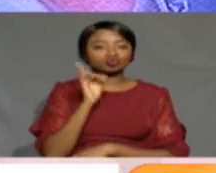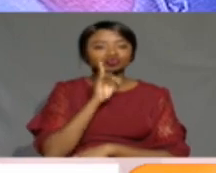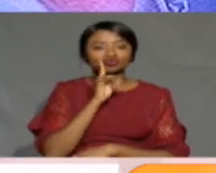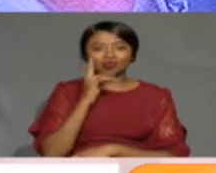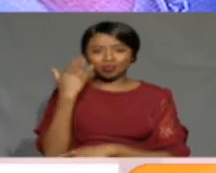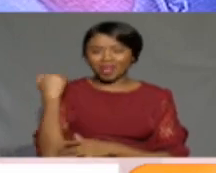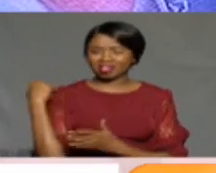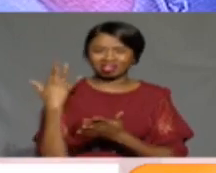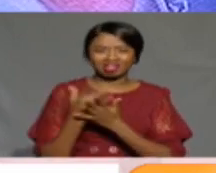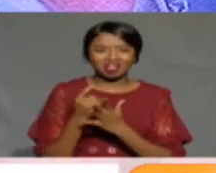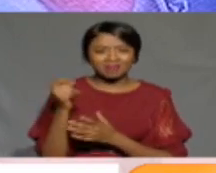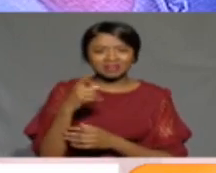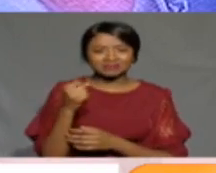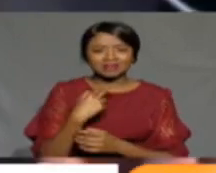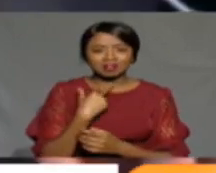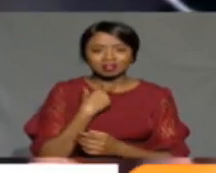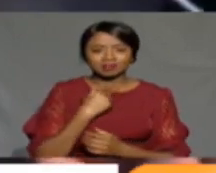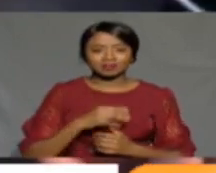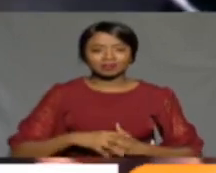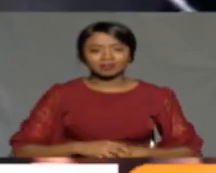of speculation.